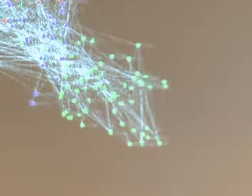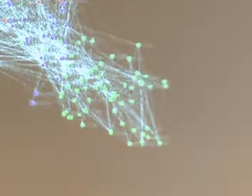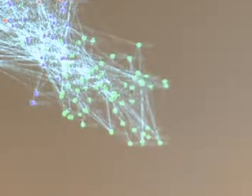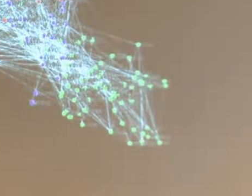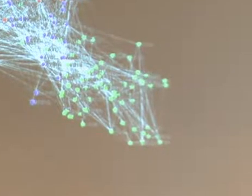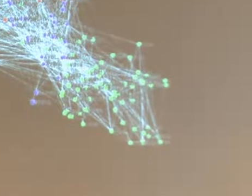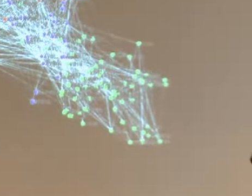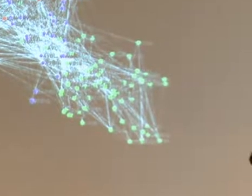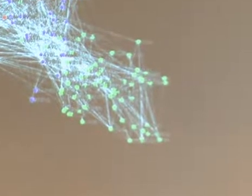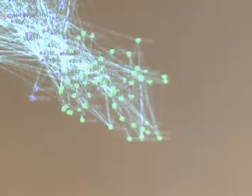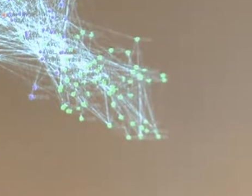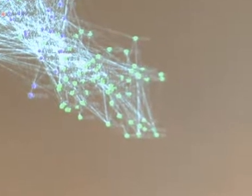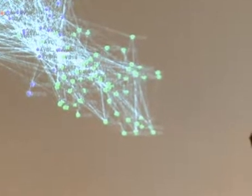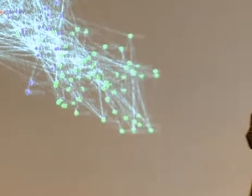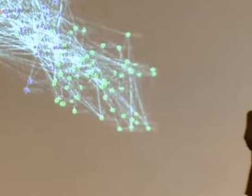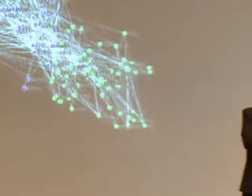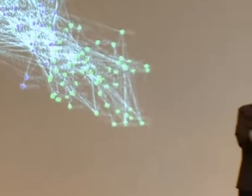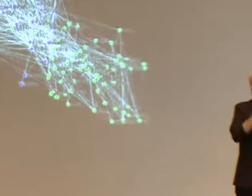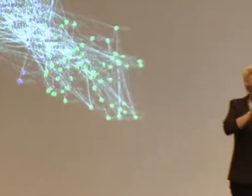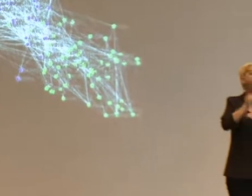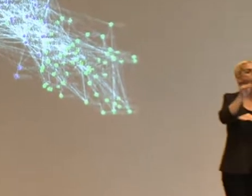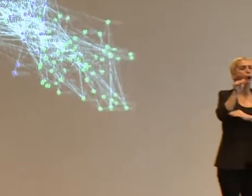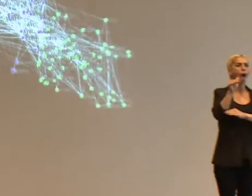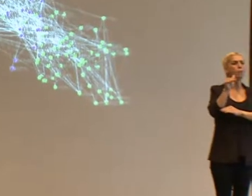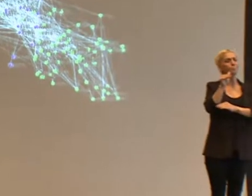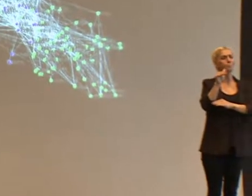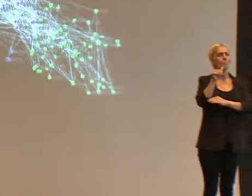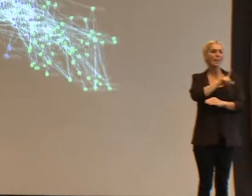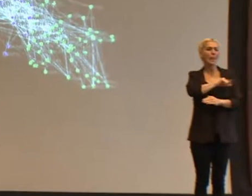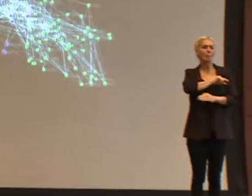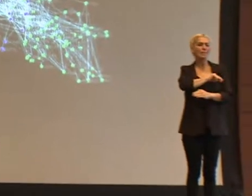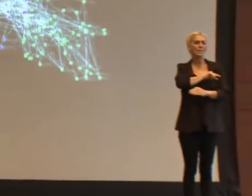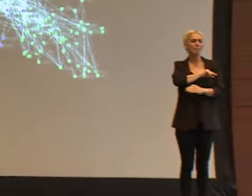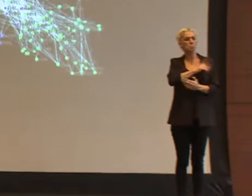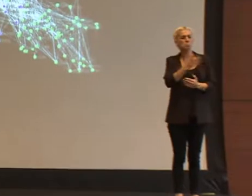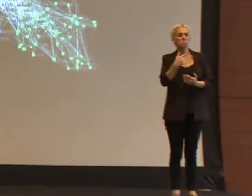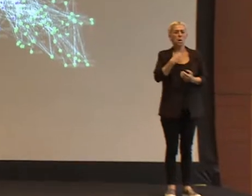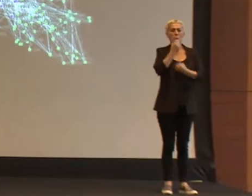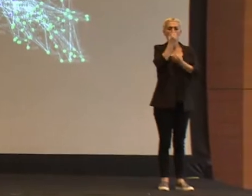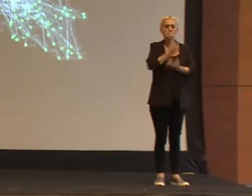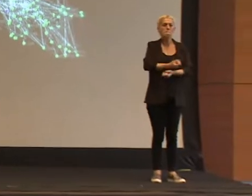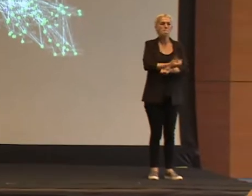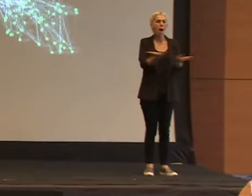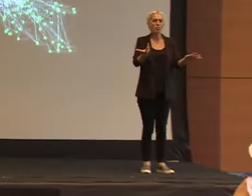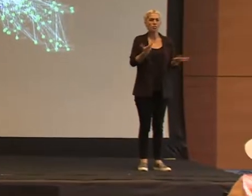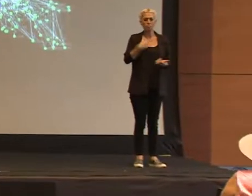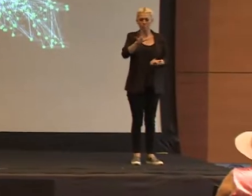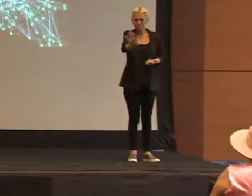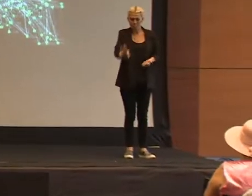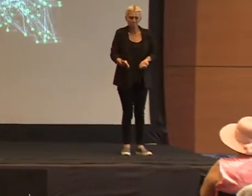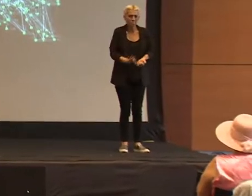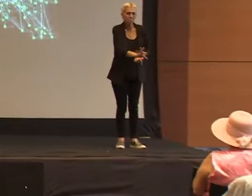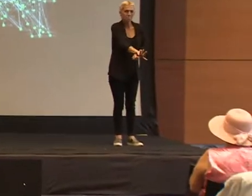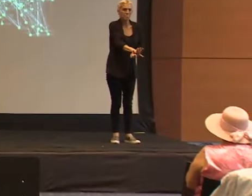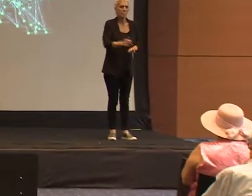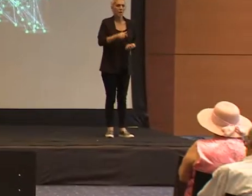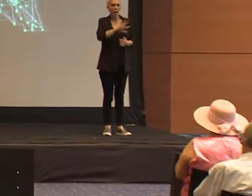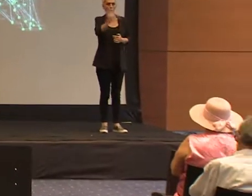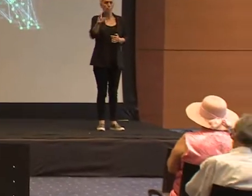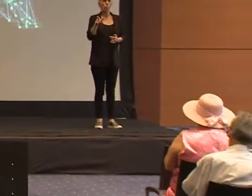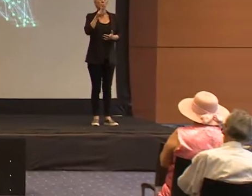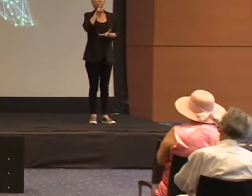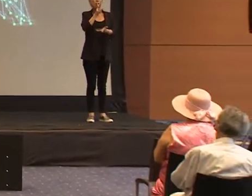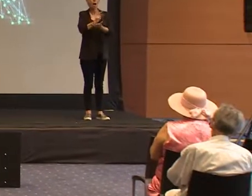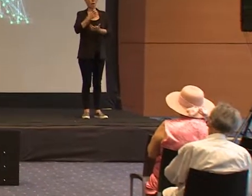let's say we have 10 worms and we imagine they represent life you release them in your